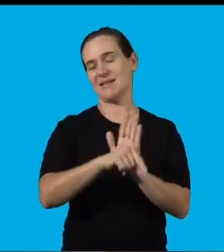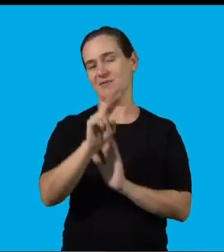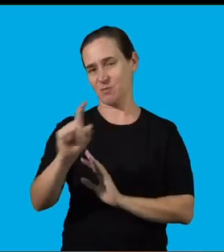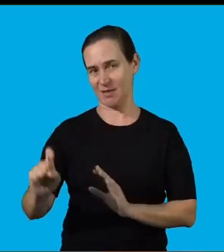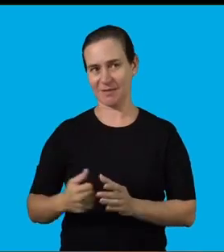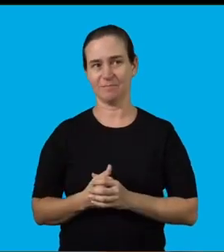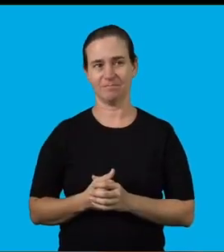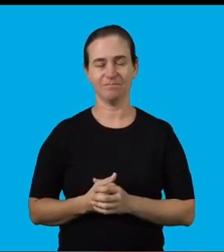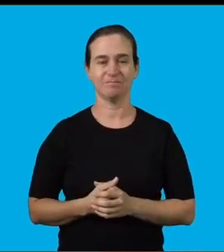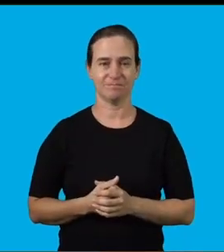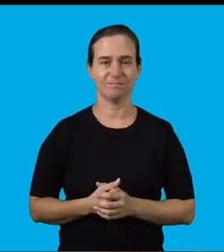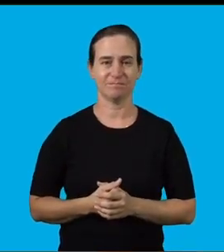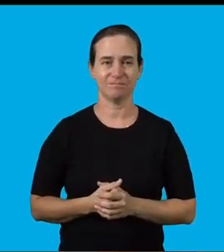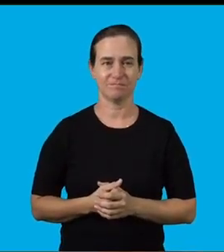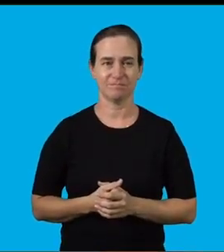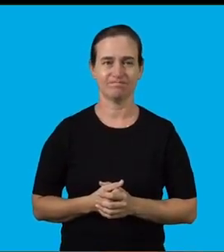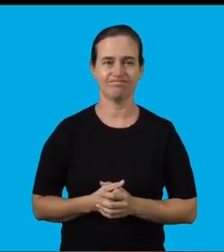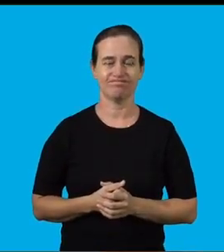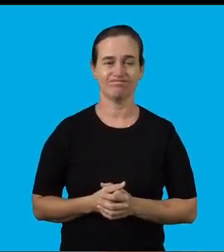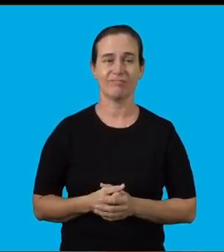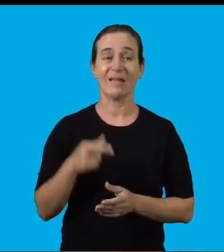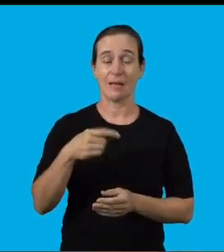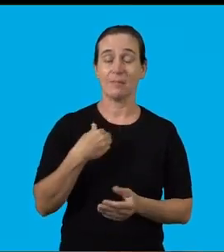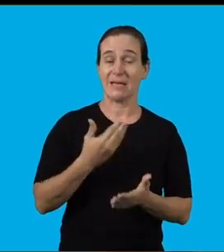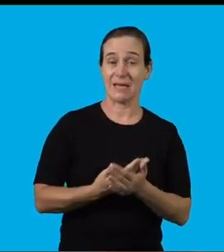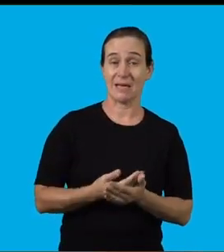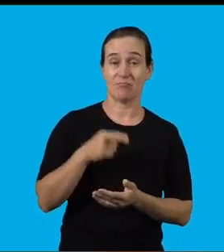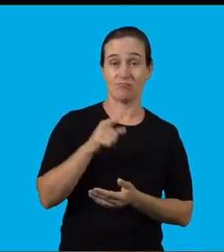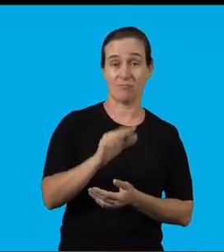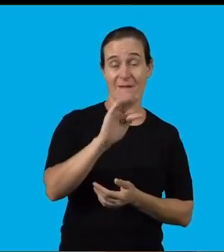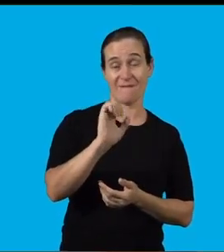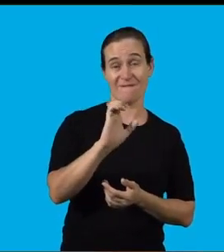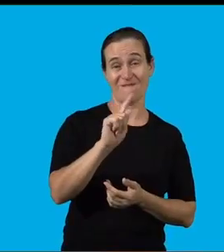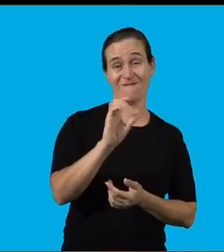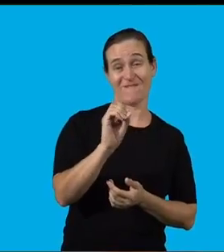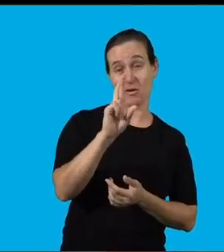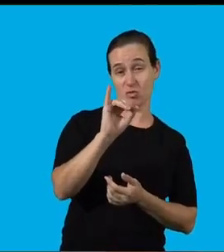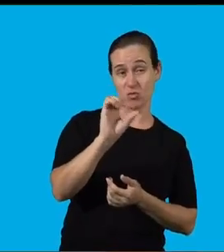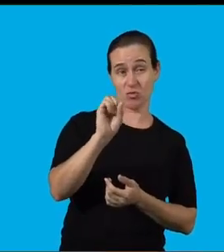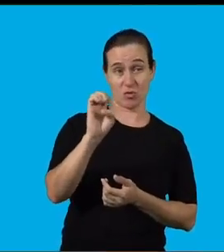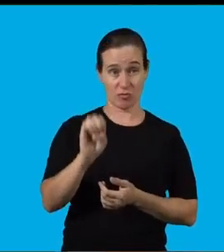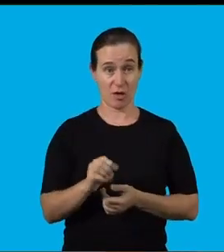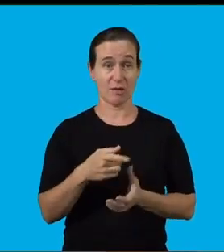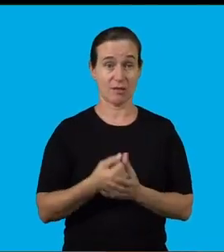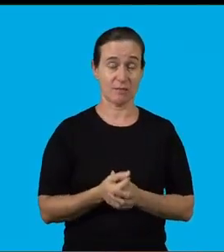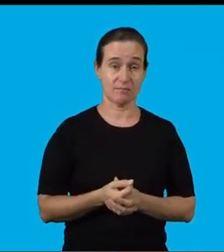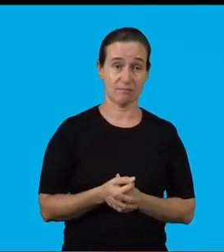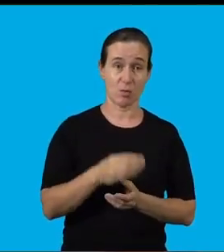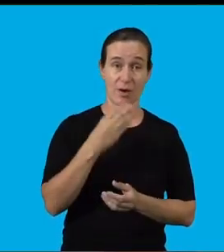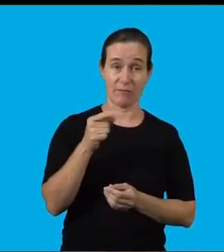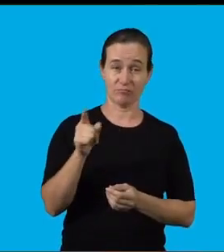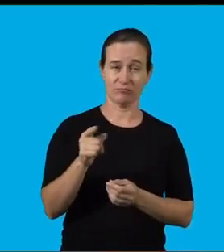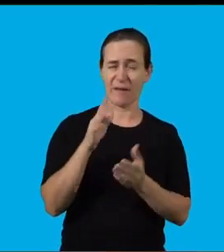2. Once you've got that bracket, we can factorize our quadratic. So we've got our factors here